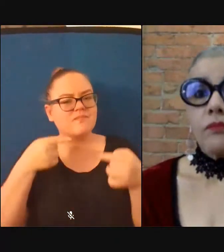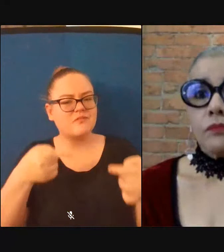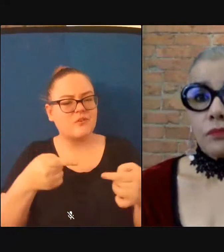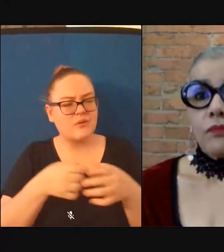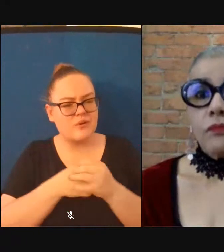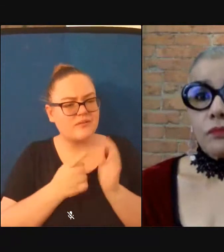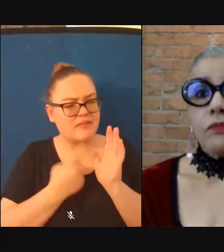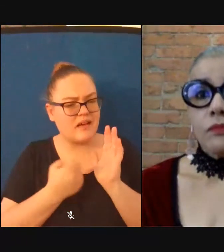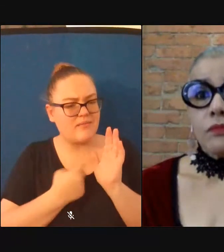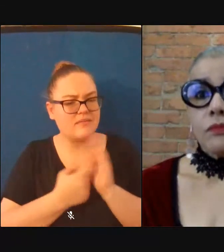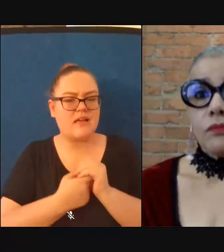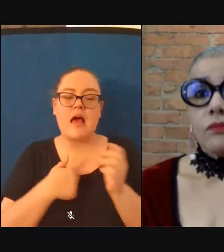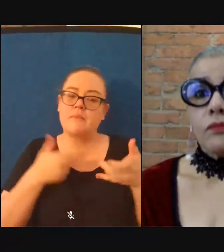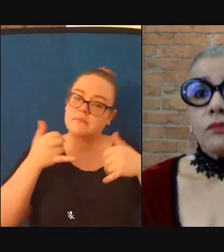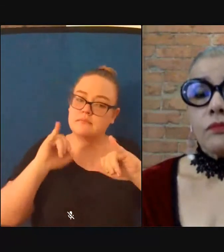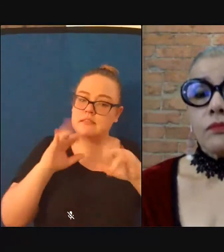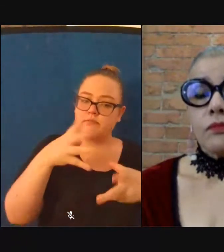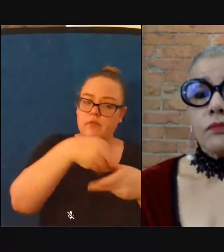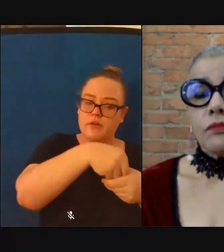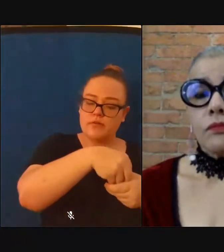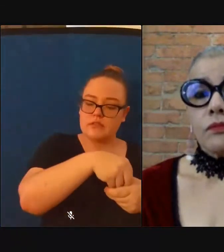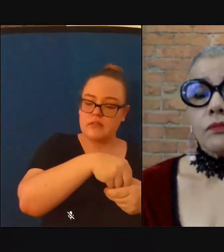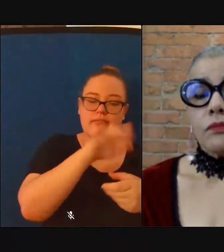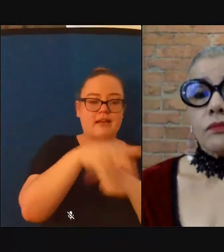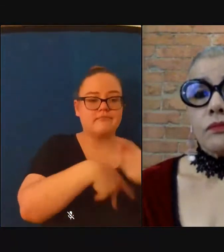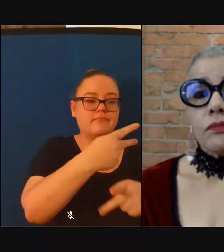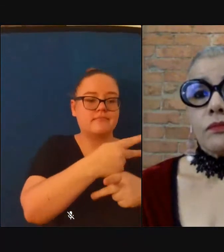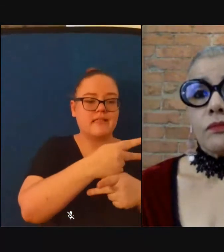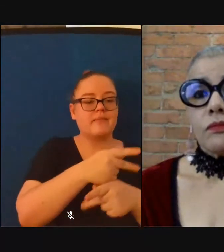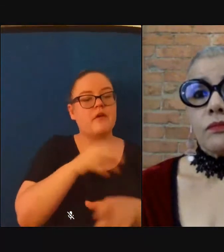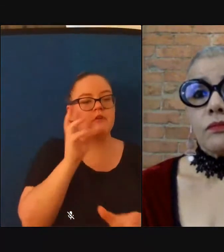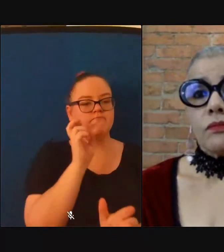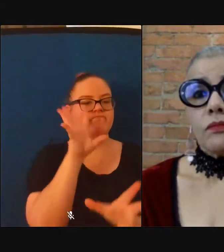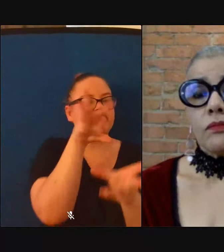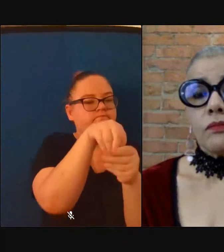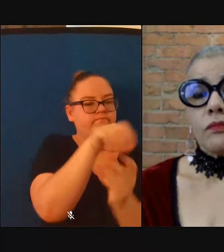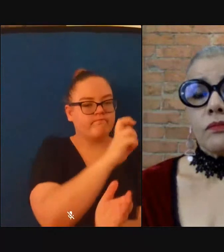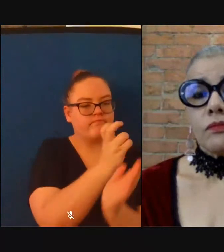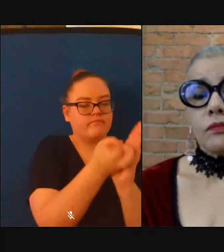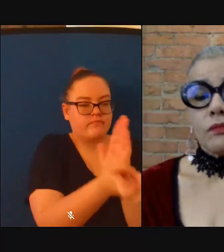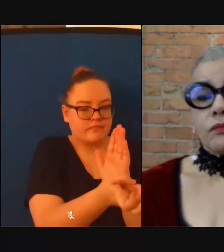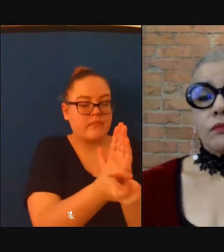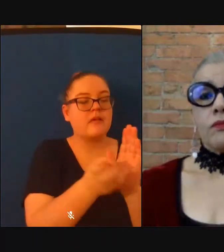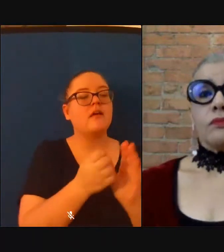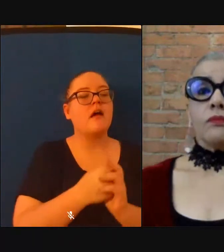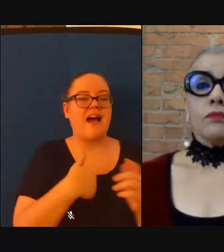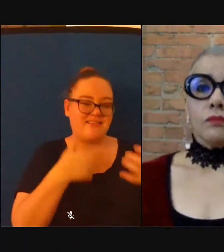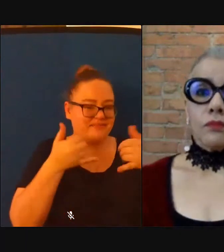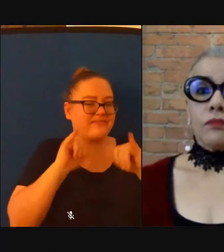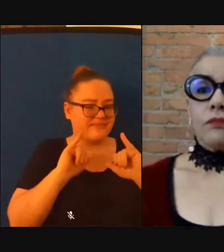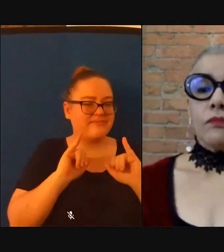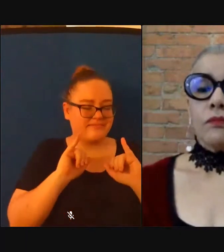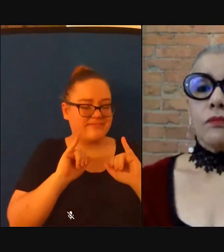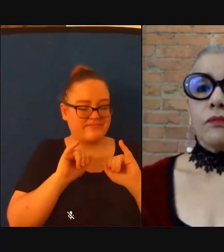on infiltration-based projects, is still taking. But I will say,